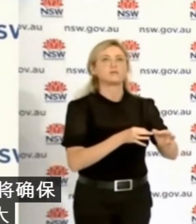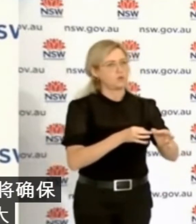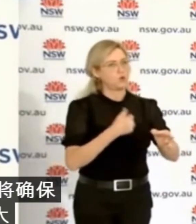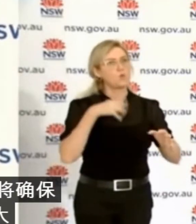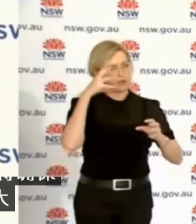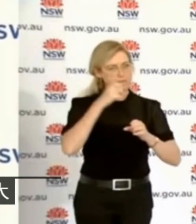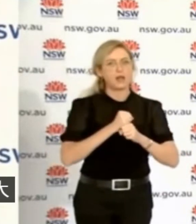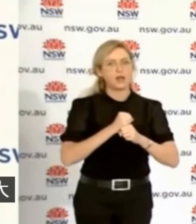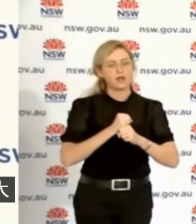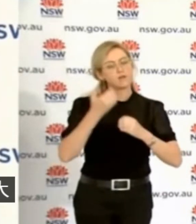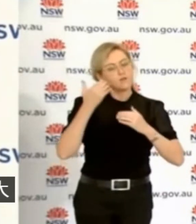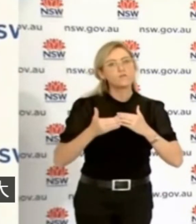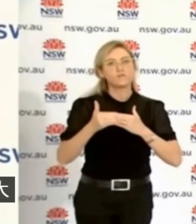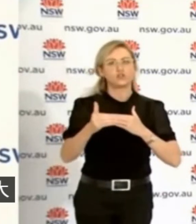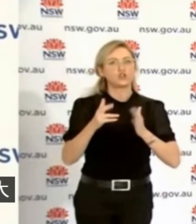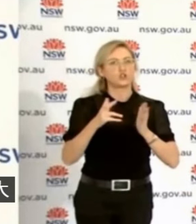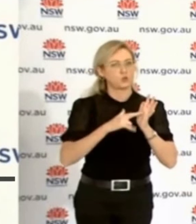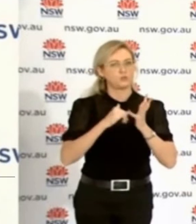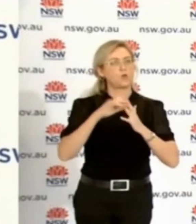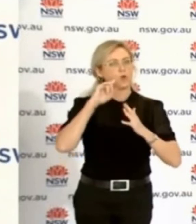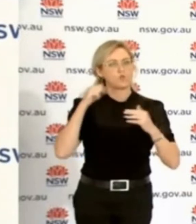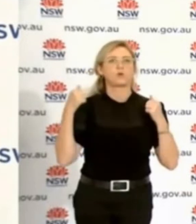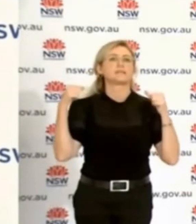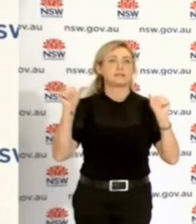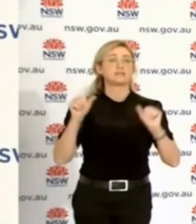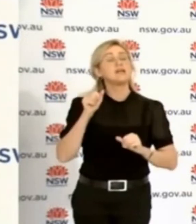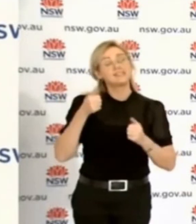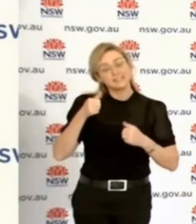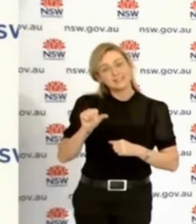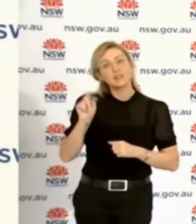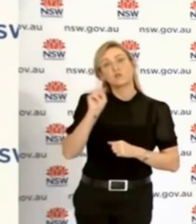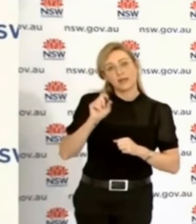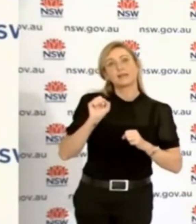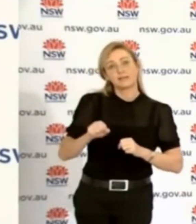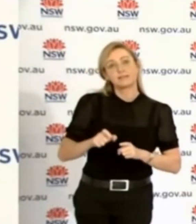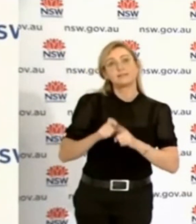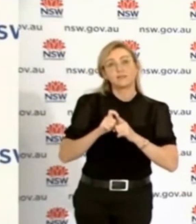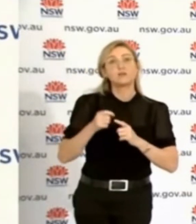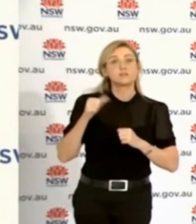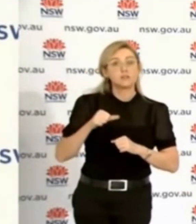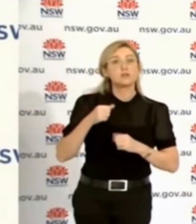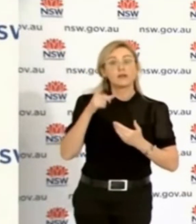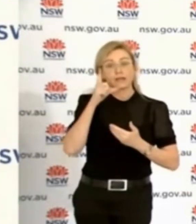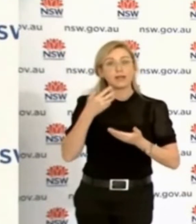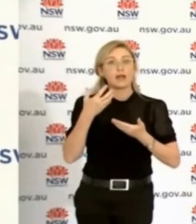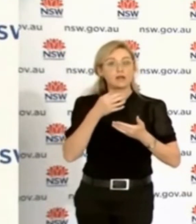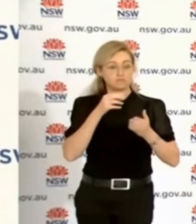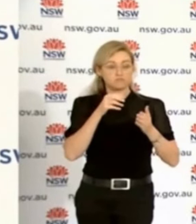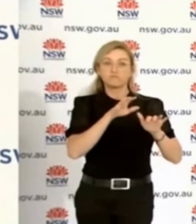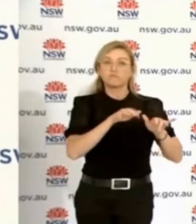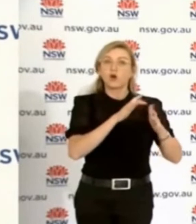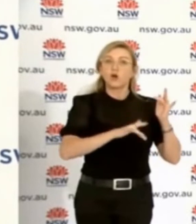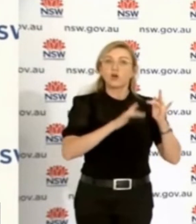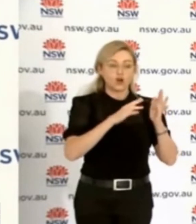stronger as we move forward. Yes, it's still a difficult time. The financial support is still available to businesses through Service New South